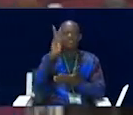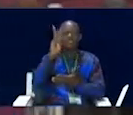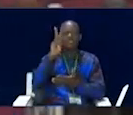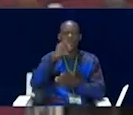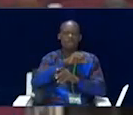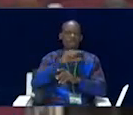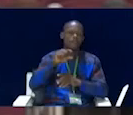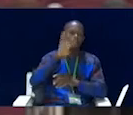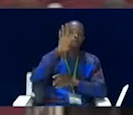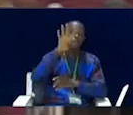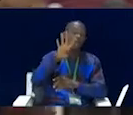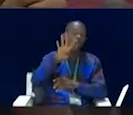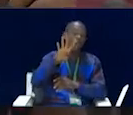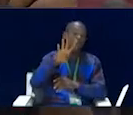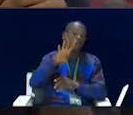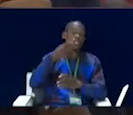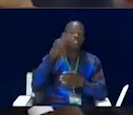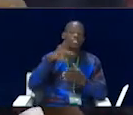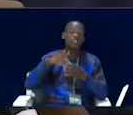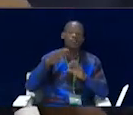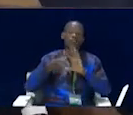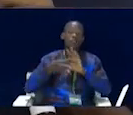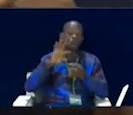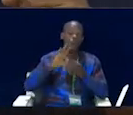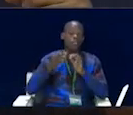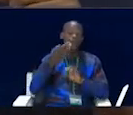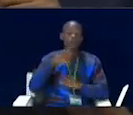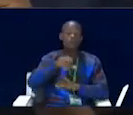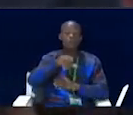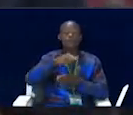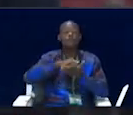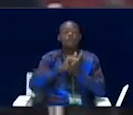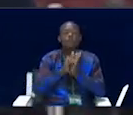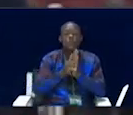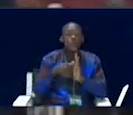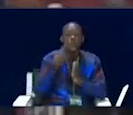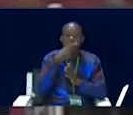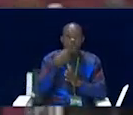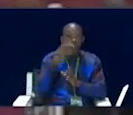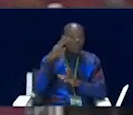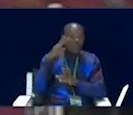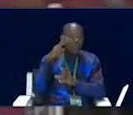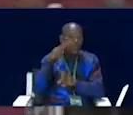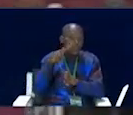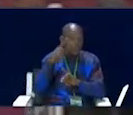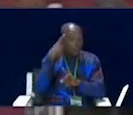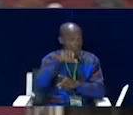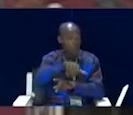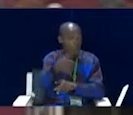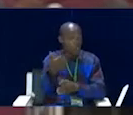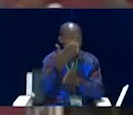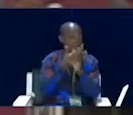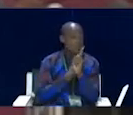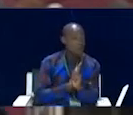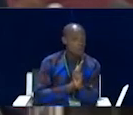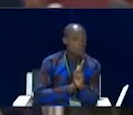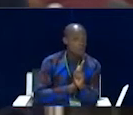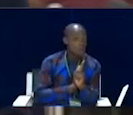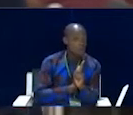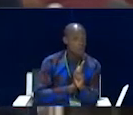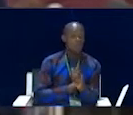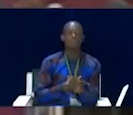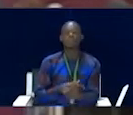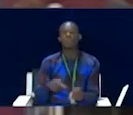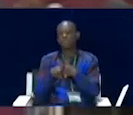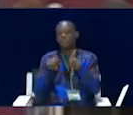The sorrow of those who go after many other gods will be multiplied. This woman has tried. And she decided that